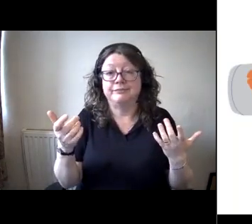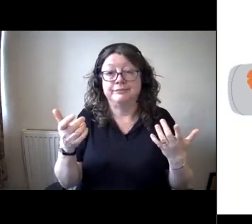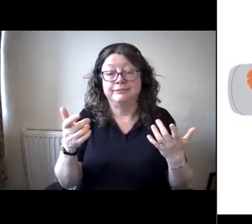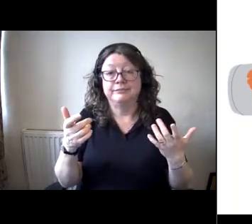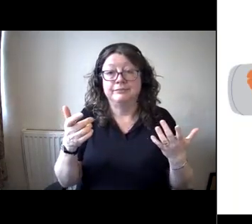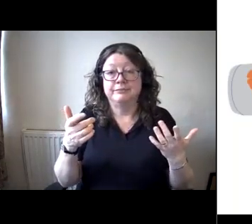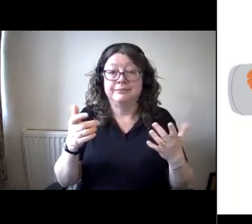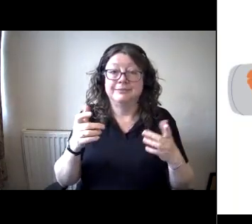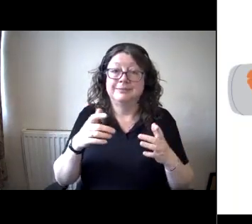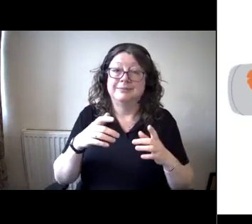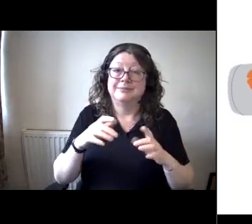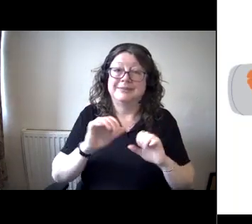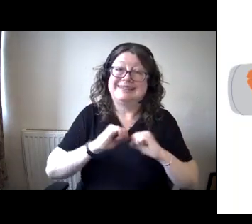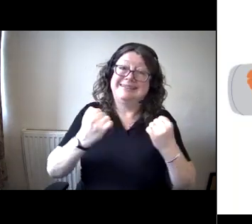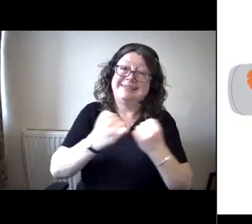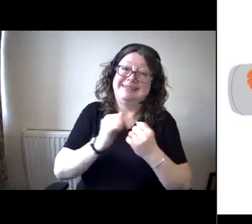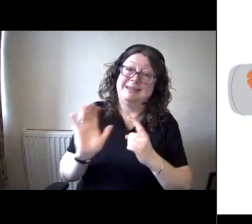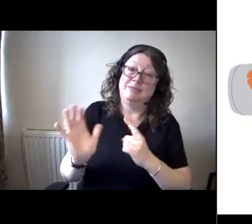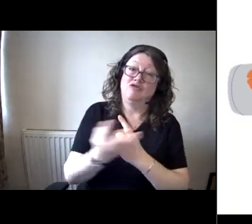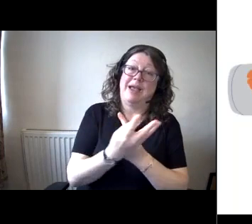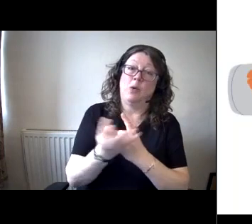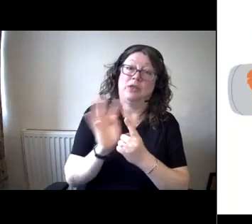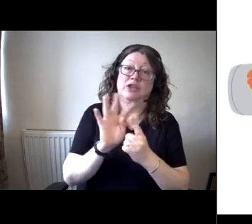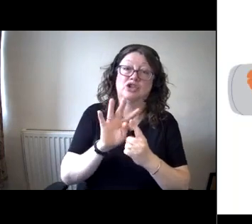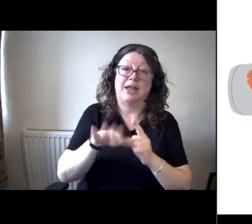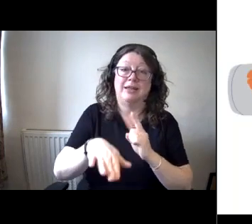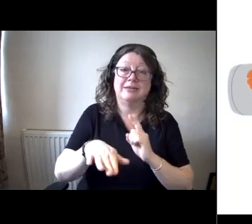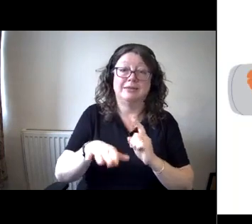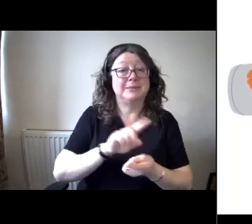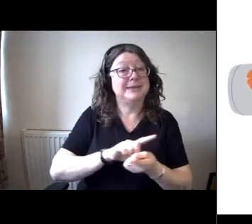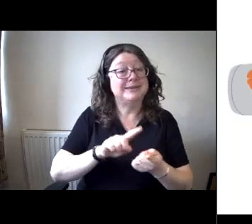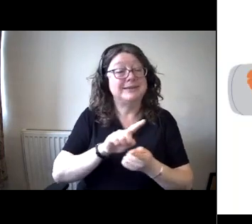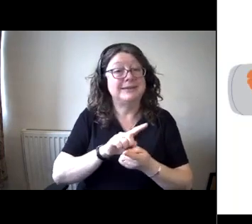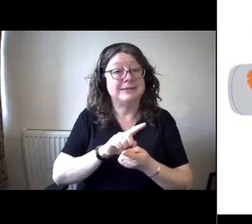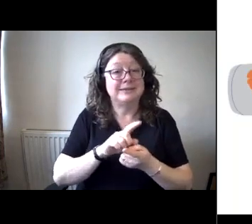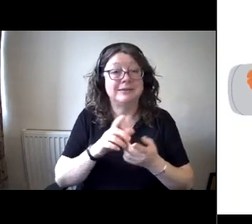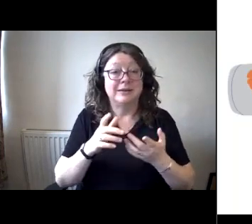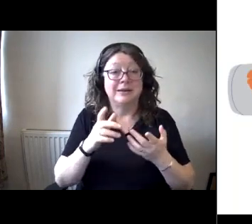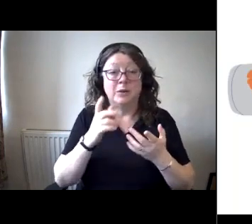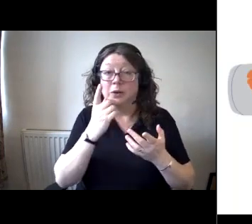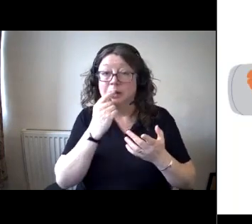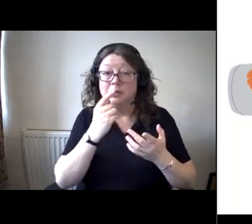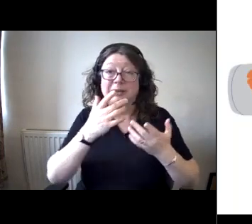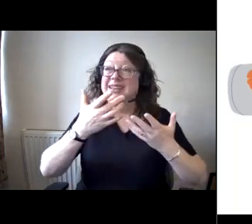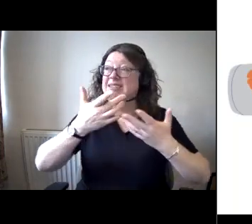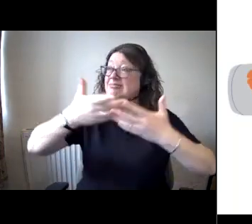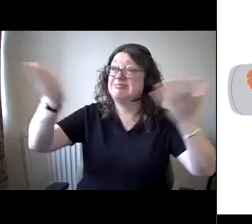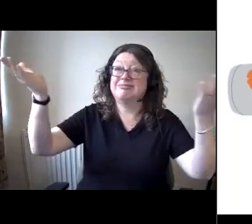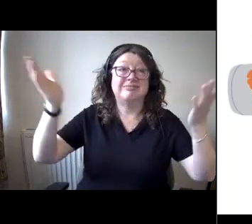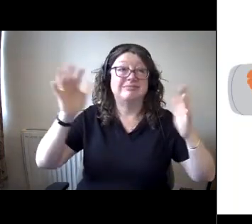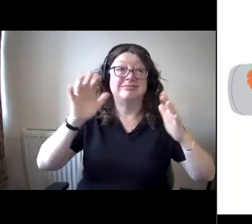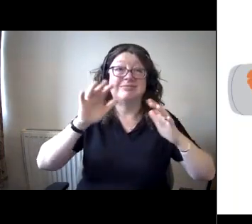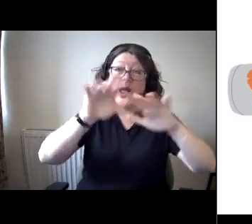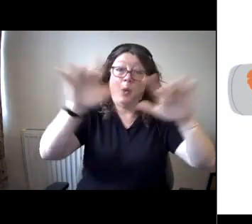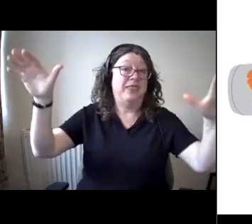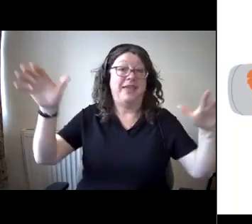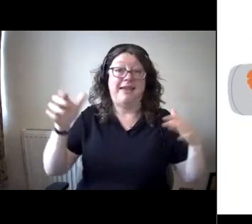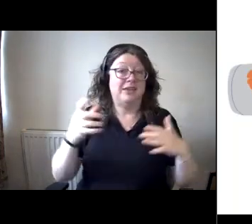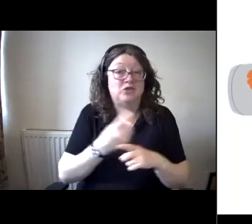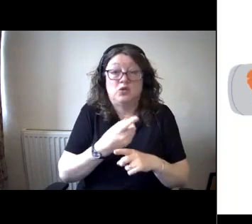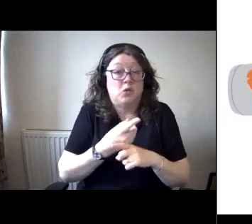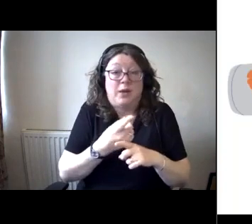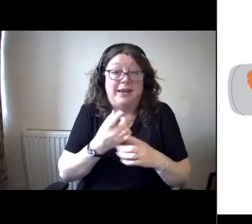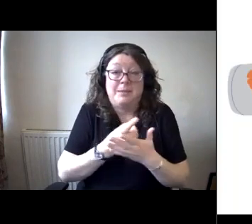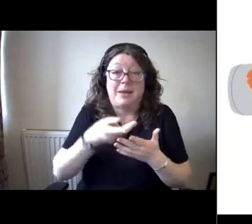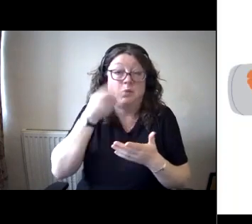child meetings, whatever it might be, we can be using these words, or we can be using them out and about when we're just talking about